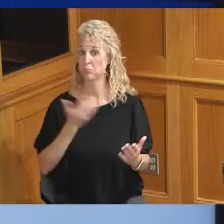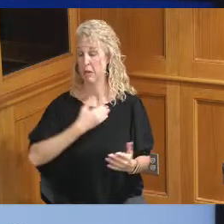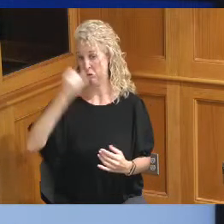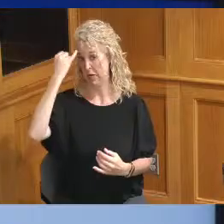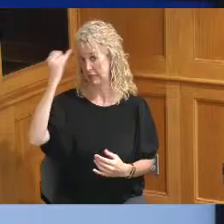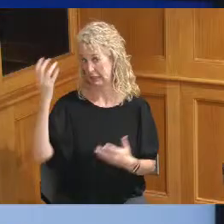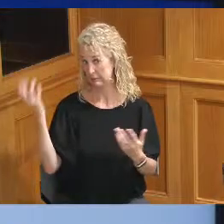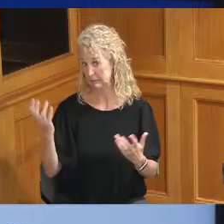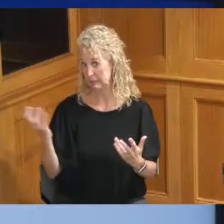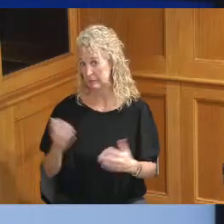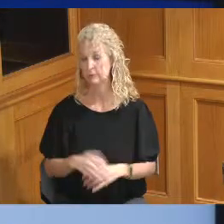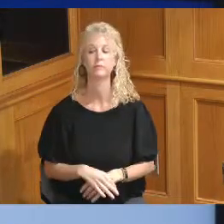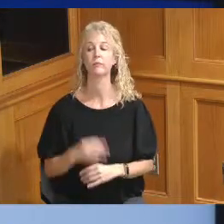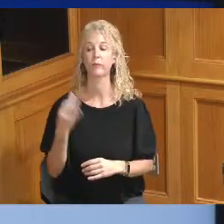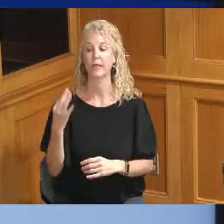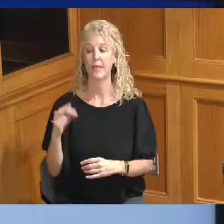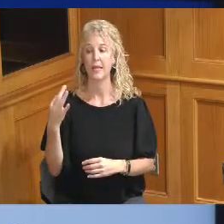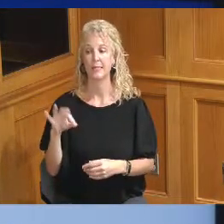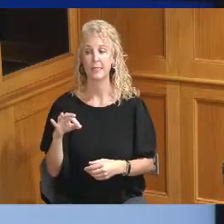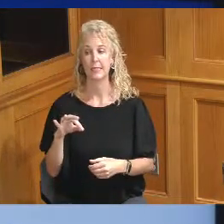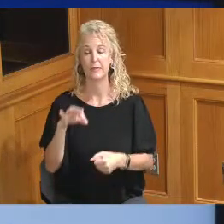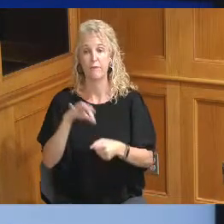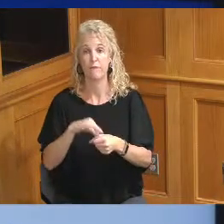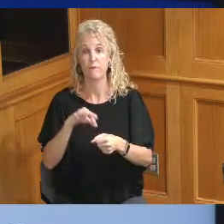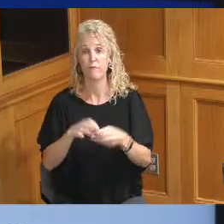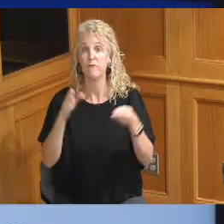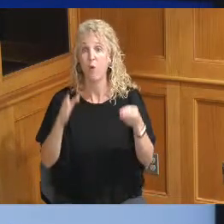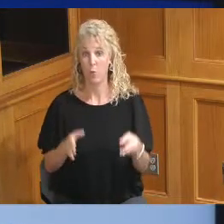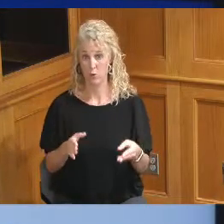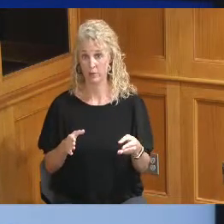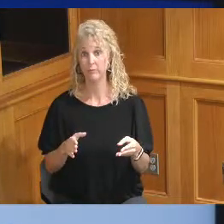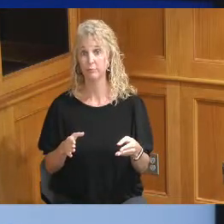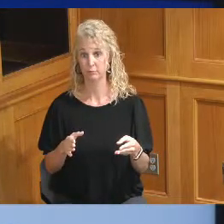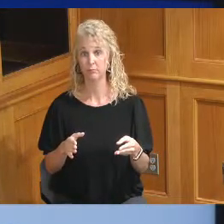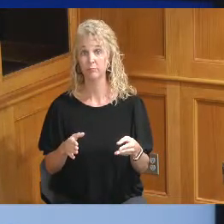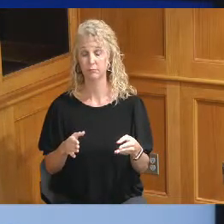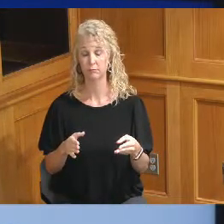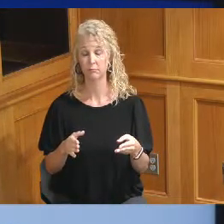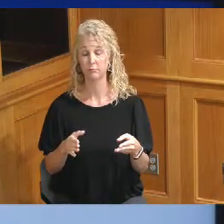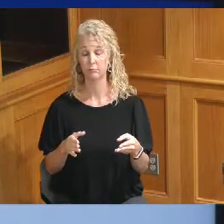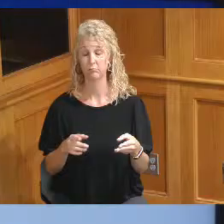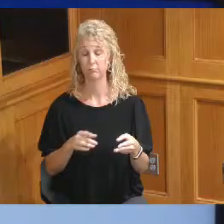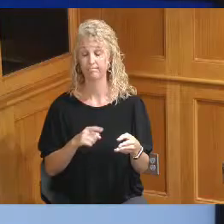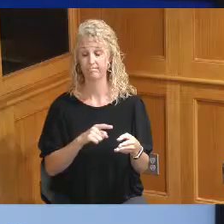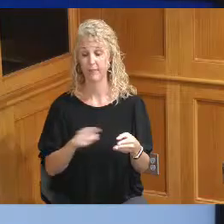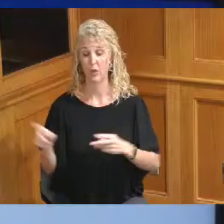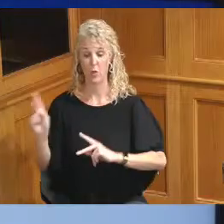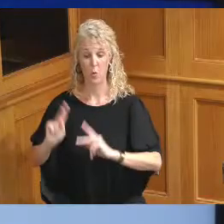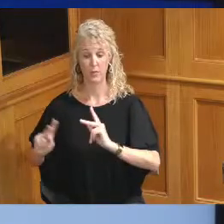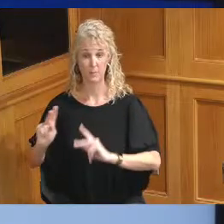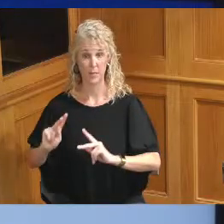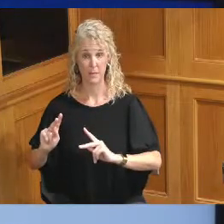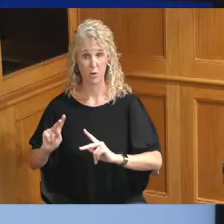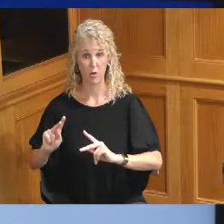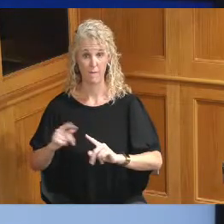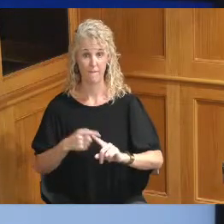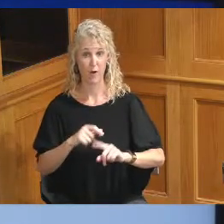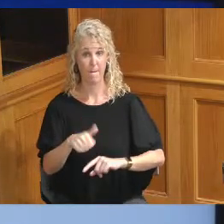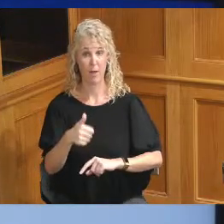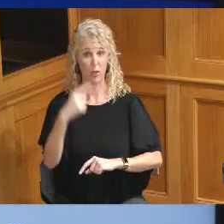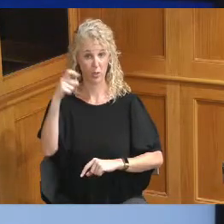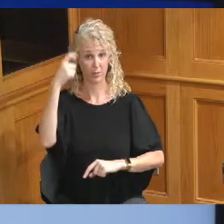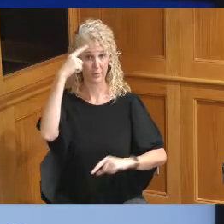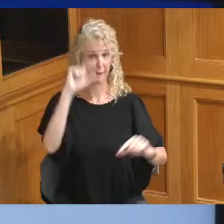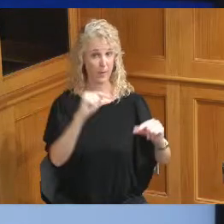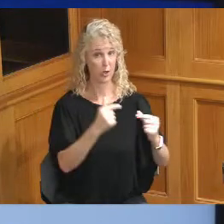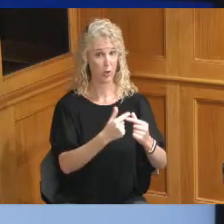of there will be 19 voting members of this committee. And the people that applied representing other government agencies,